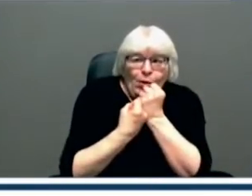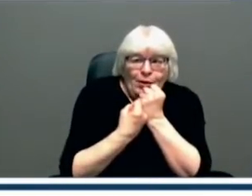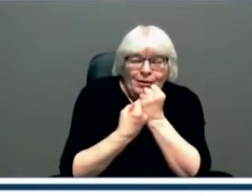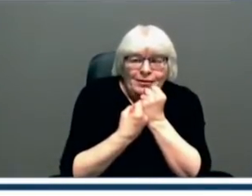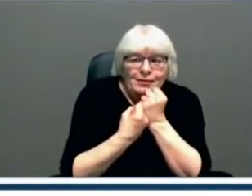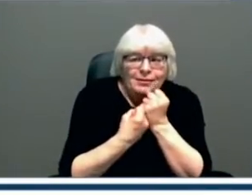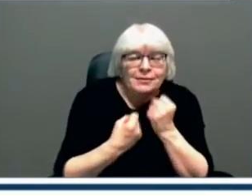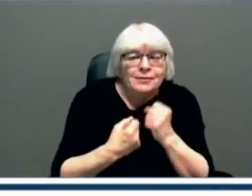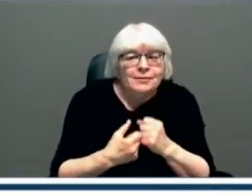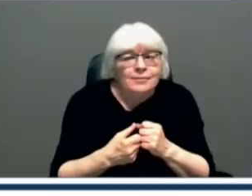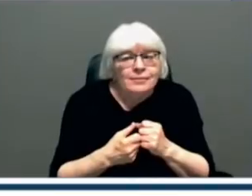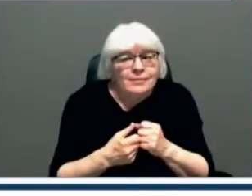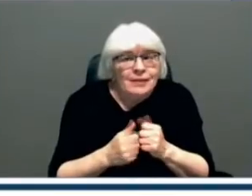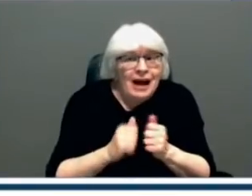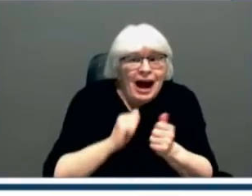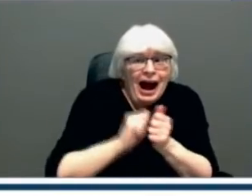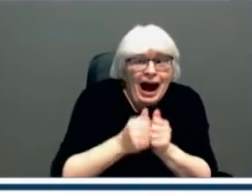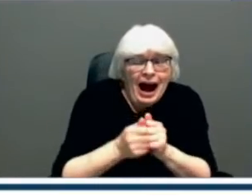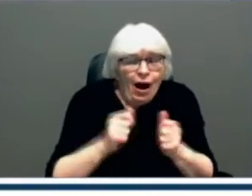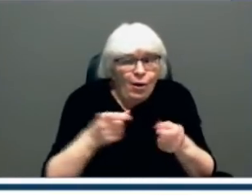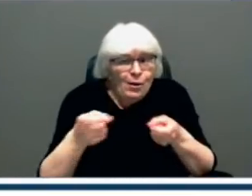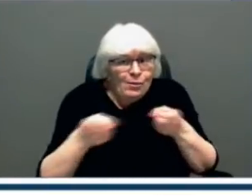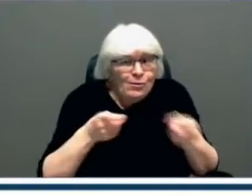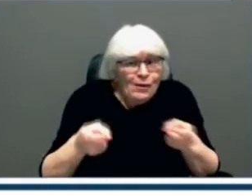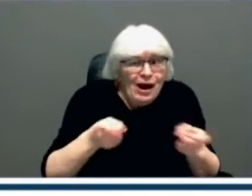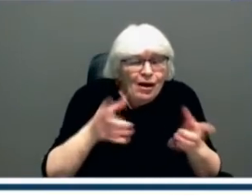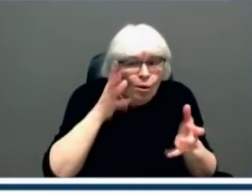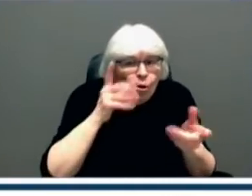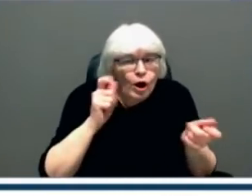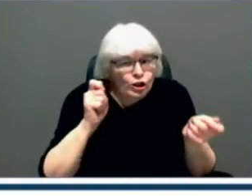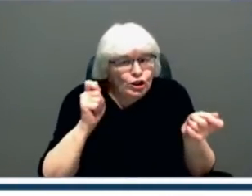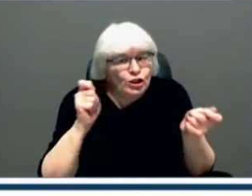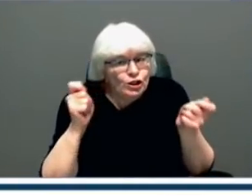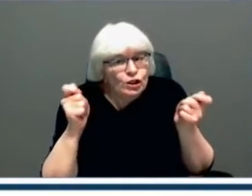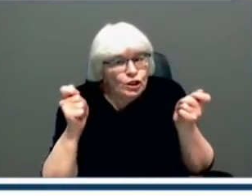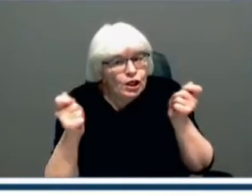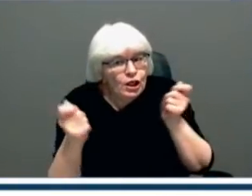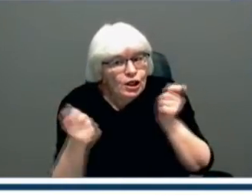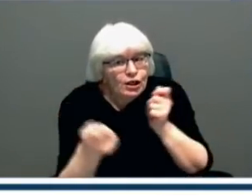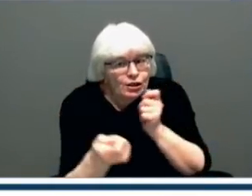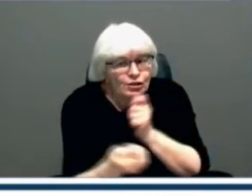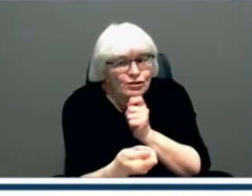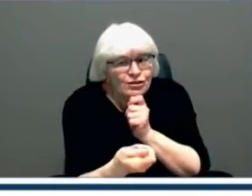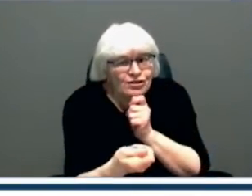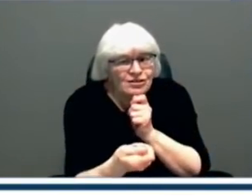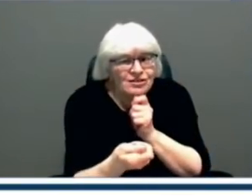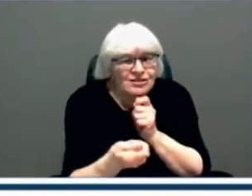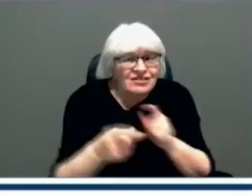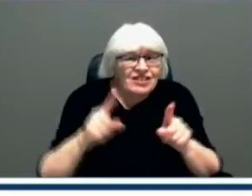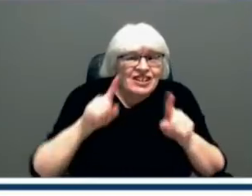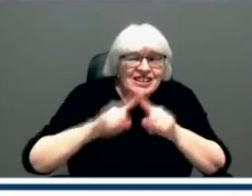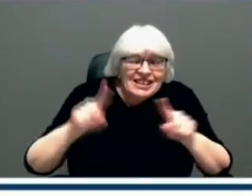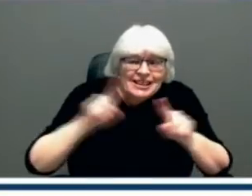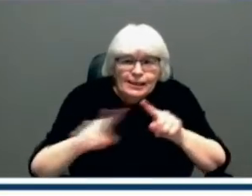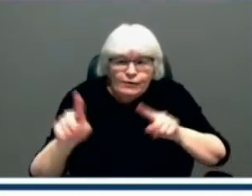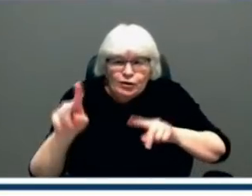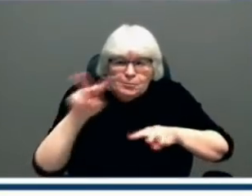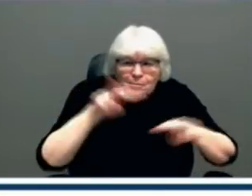Managing public health in the transition phase of this pandemic involves a combination of surveillance,